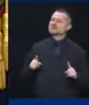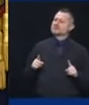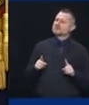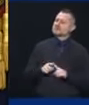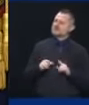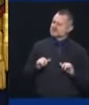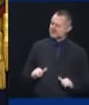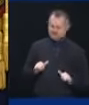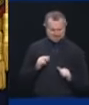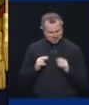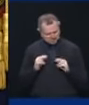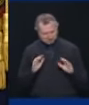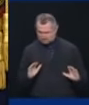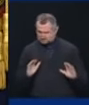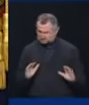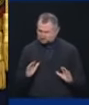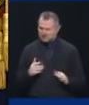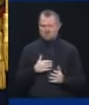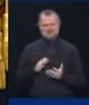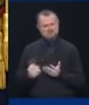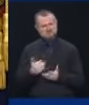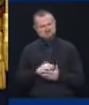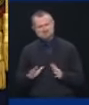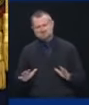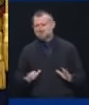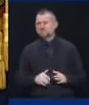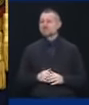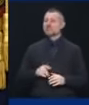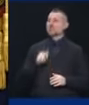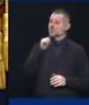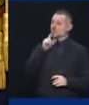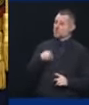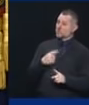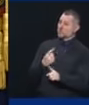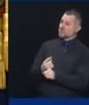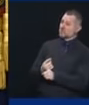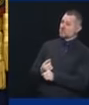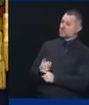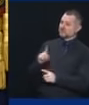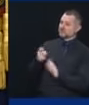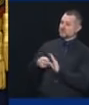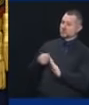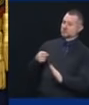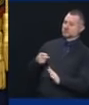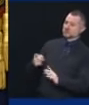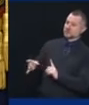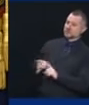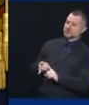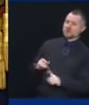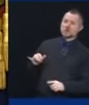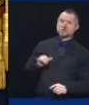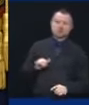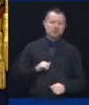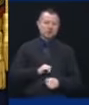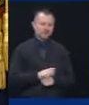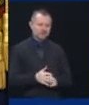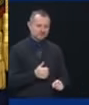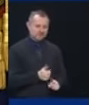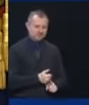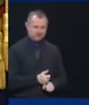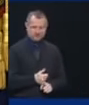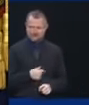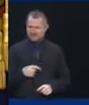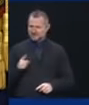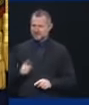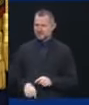be not just his diagnosis, but COVID itself. You can't put the same number of